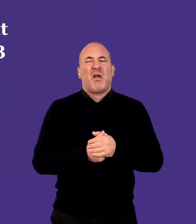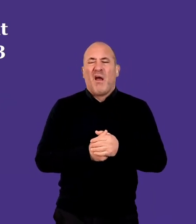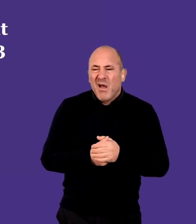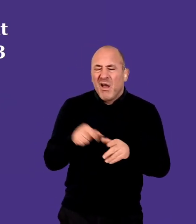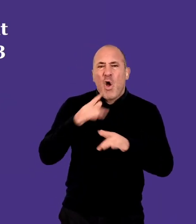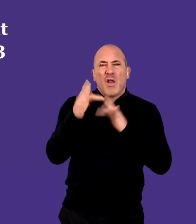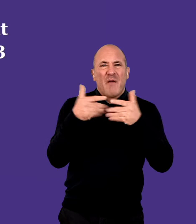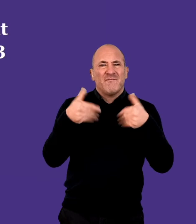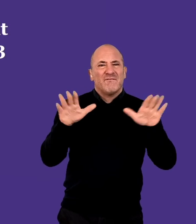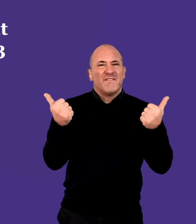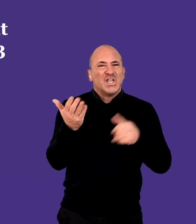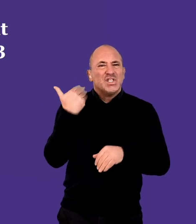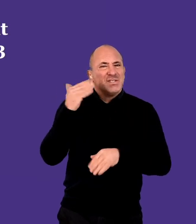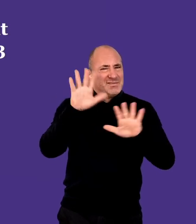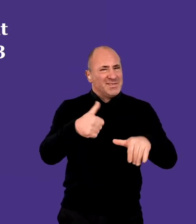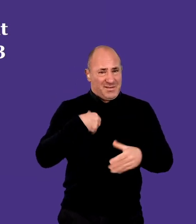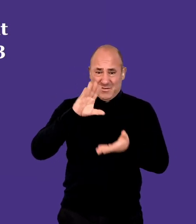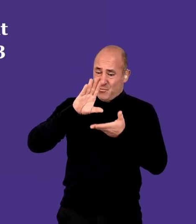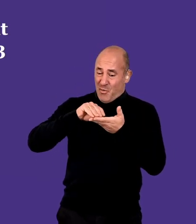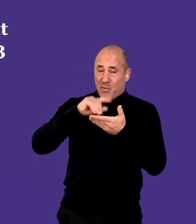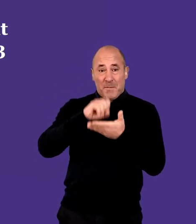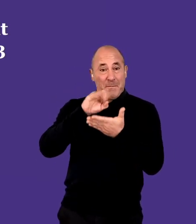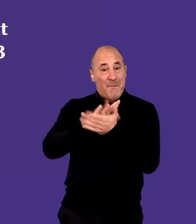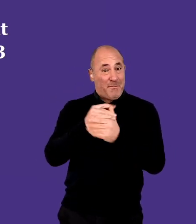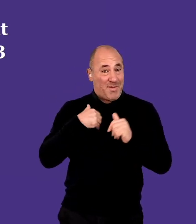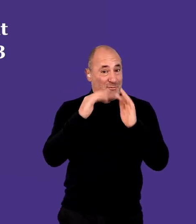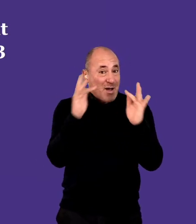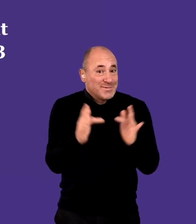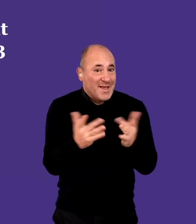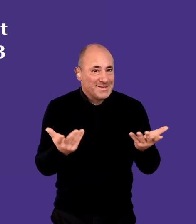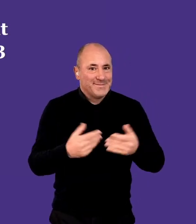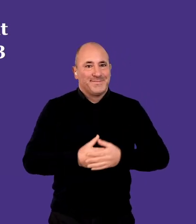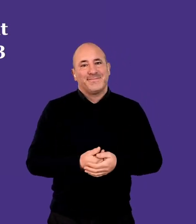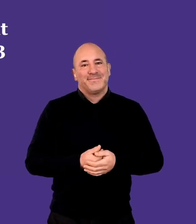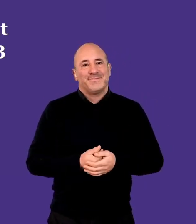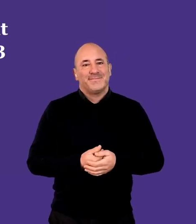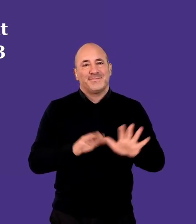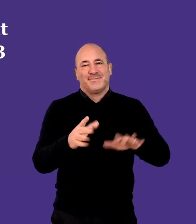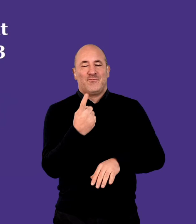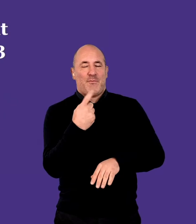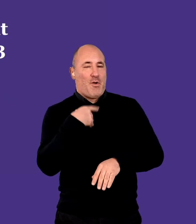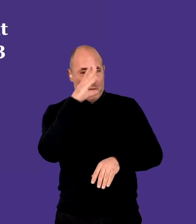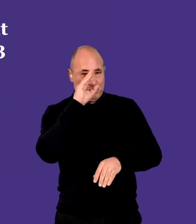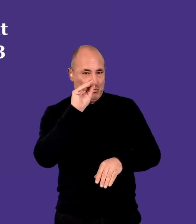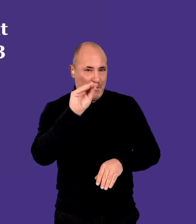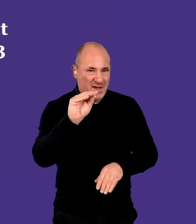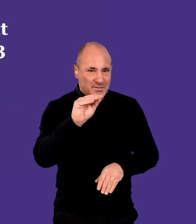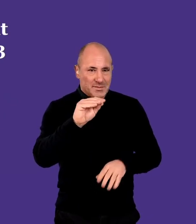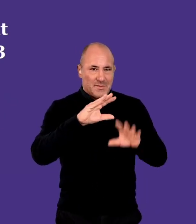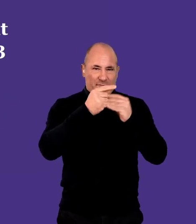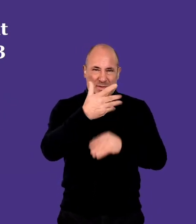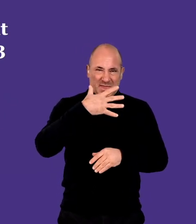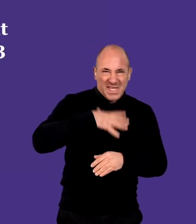after the sessions have happened, don't worry, recordings of all of them will be available on our website. And finally, another reminder